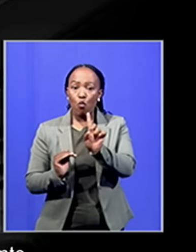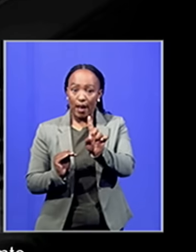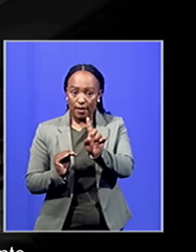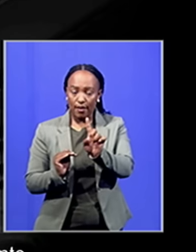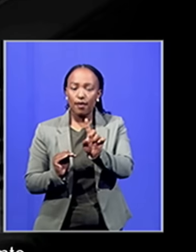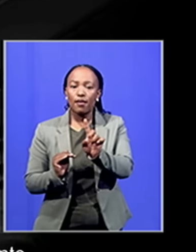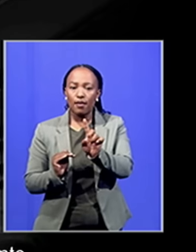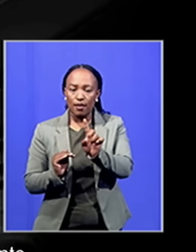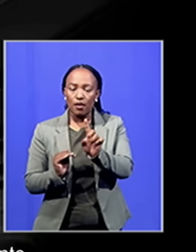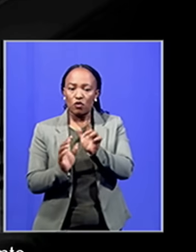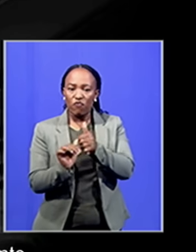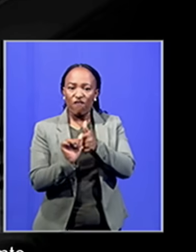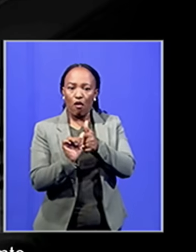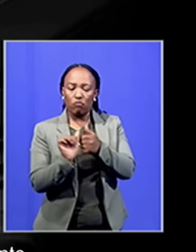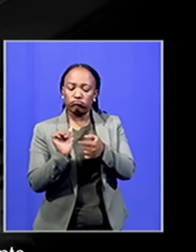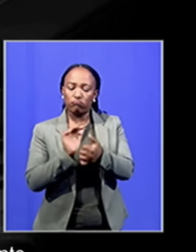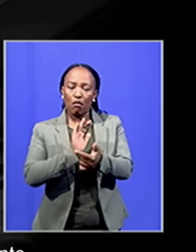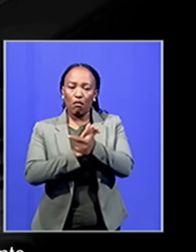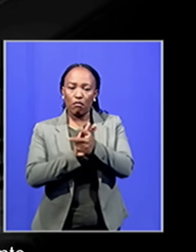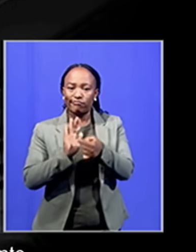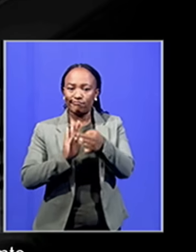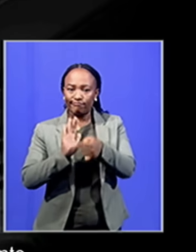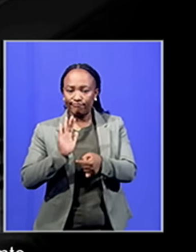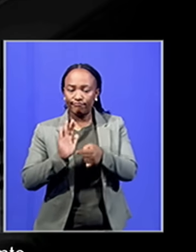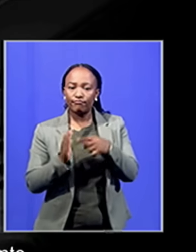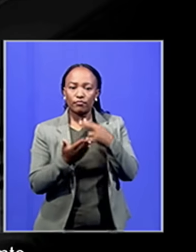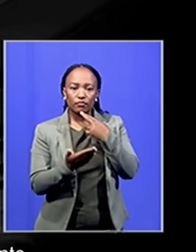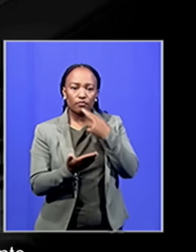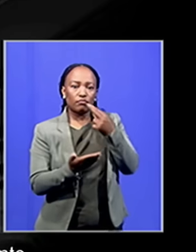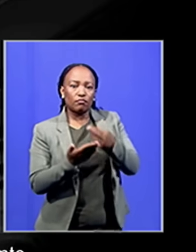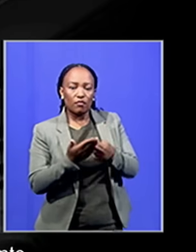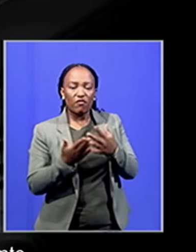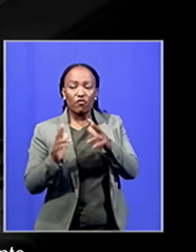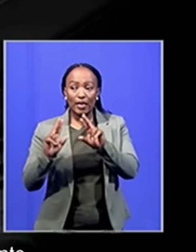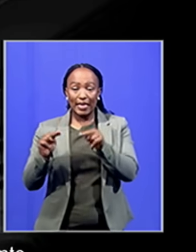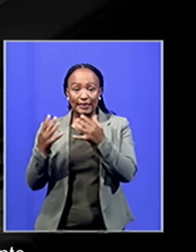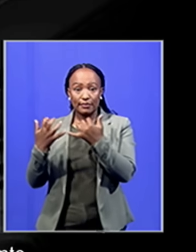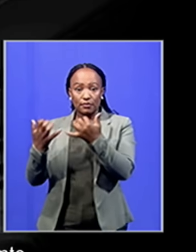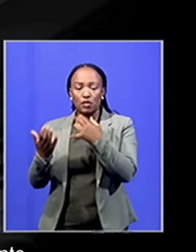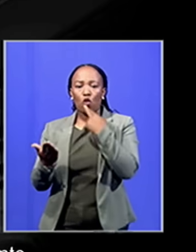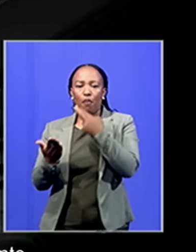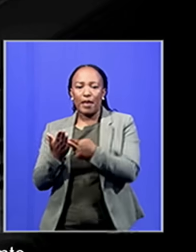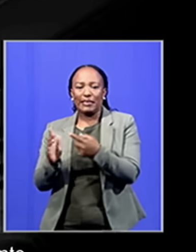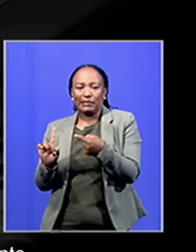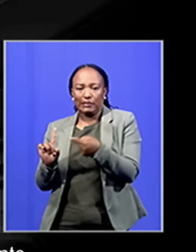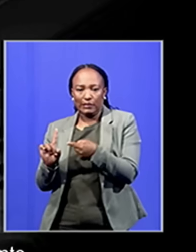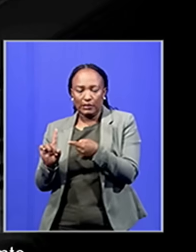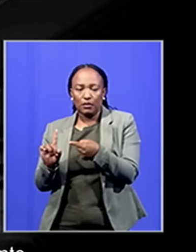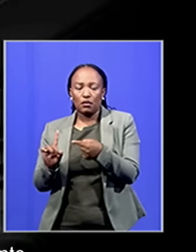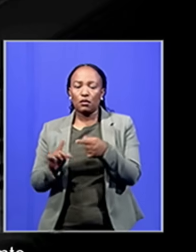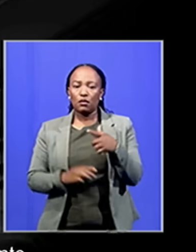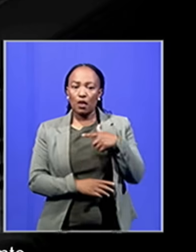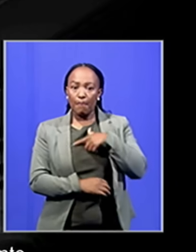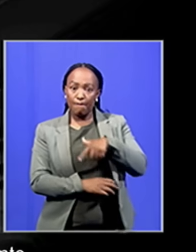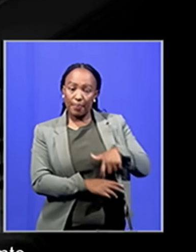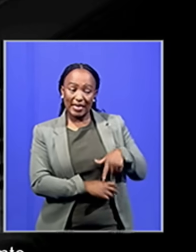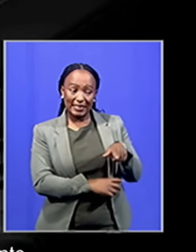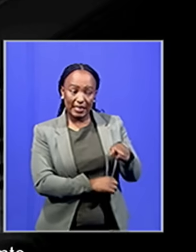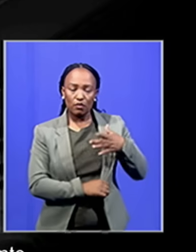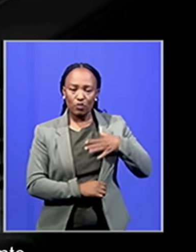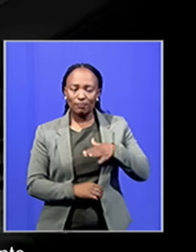1994, more importantly on the recommendation of the National Assembly. The President wishes Advocate